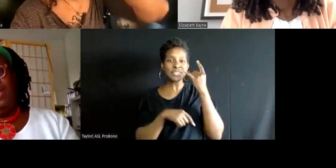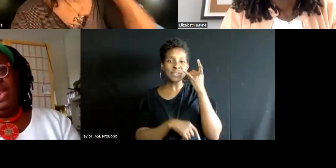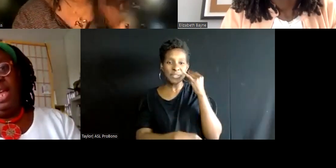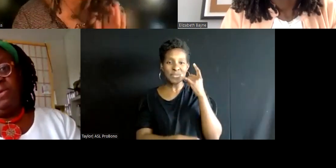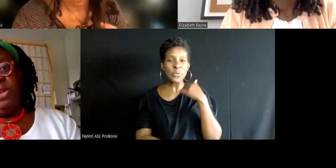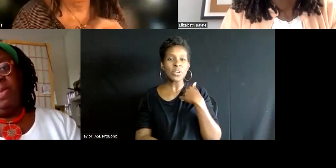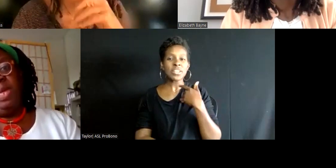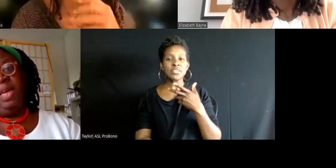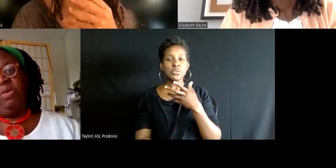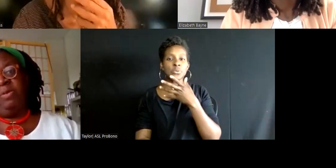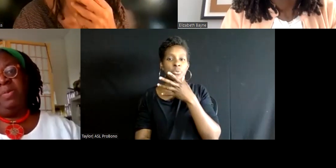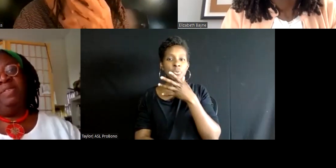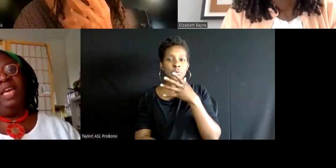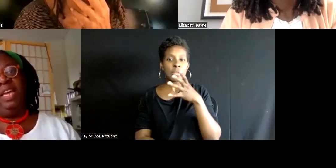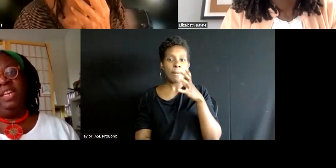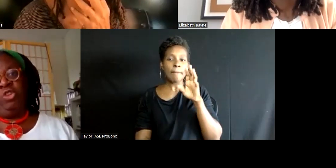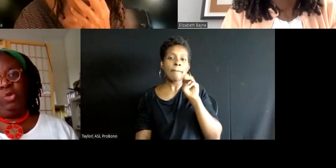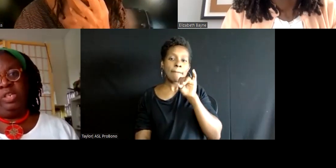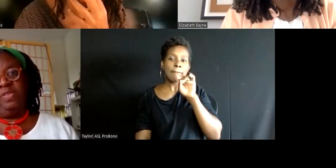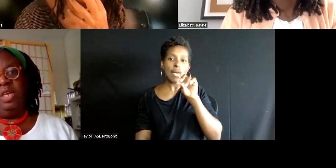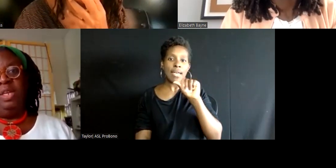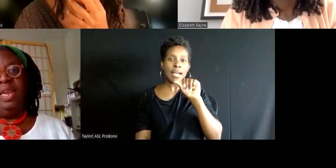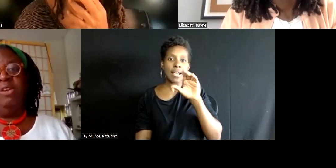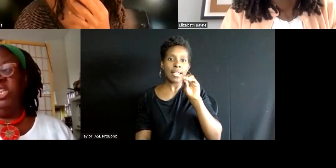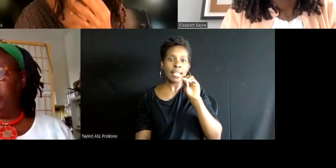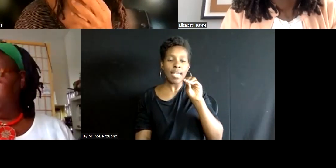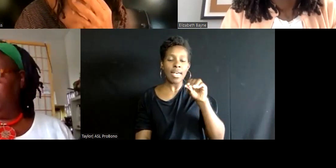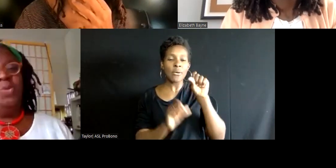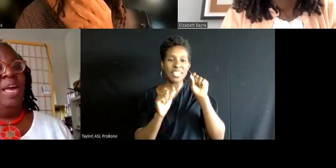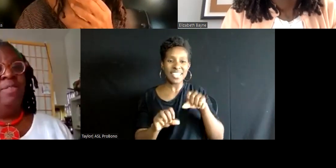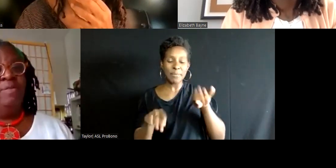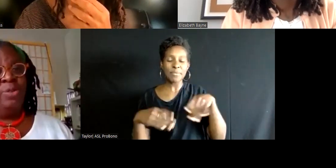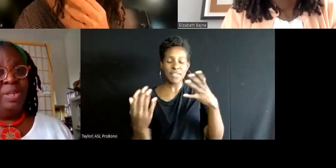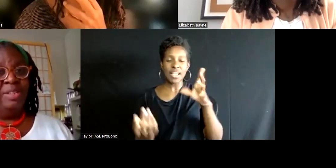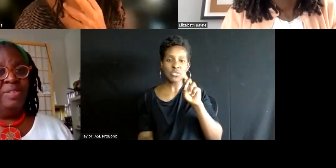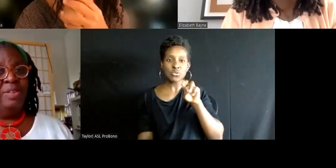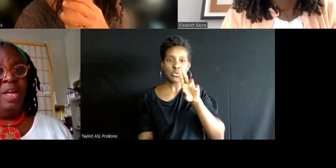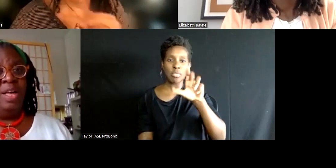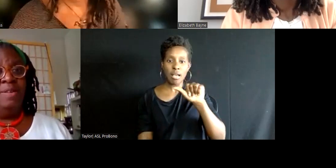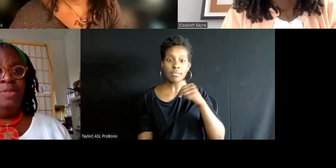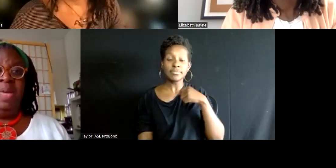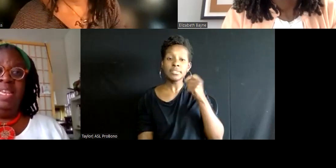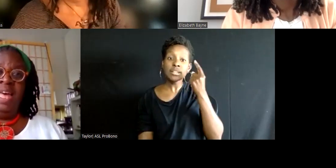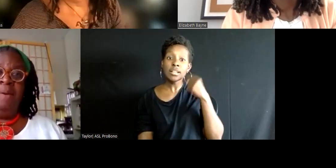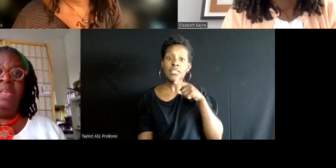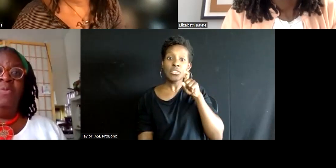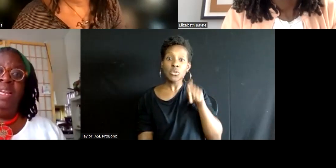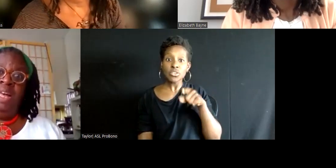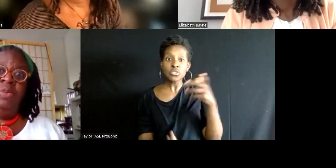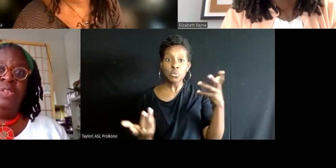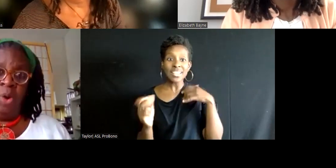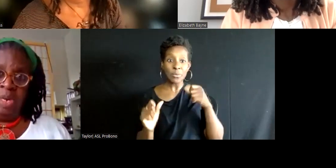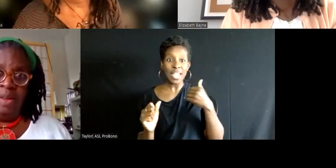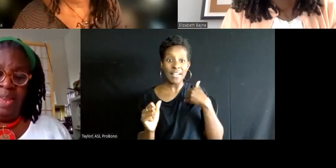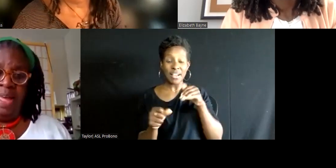So yes, in California, Medicaid recipients can get doulas. Now the question is, do we have enough doulas to make that happen? And